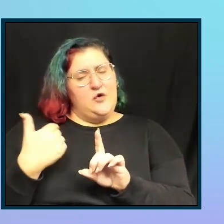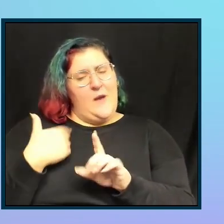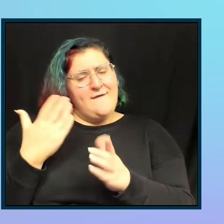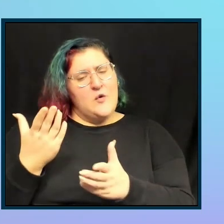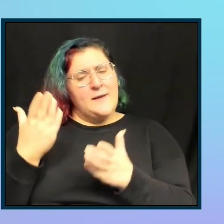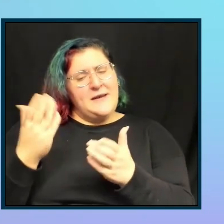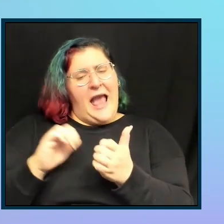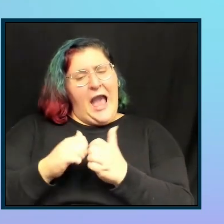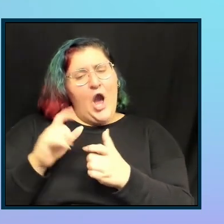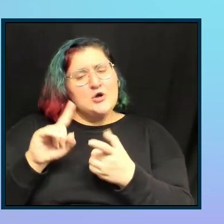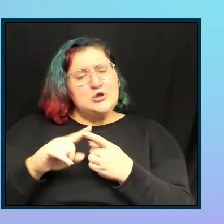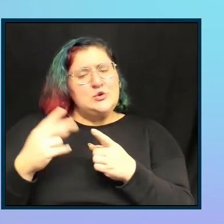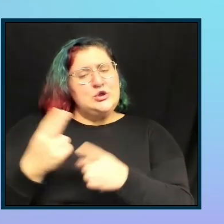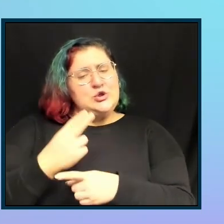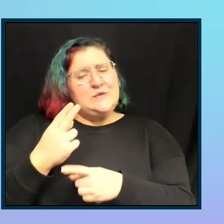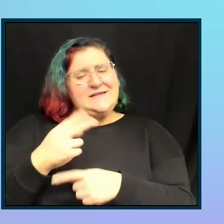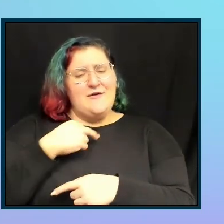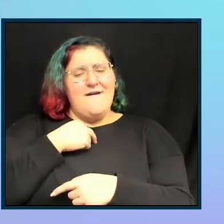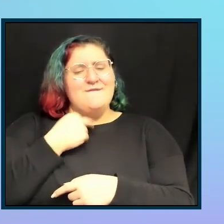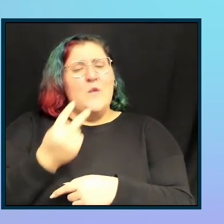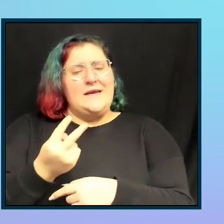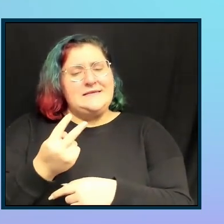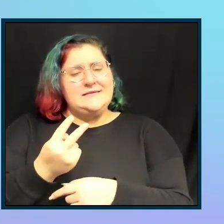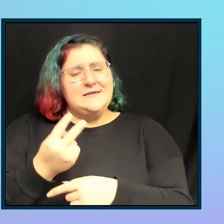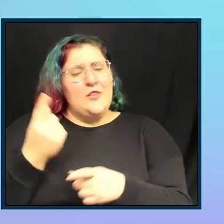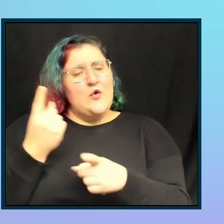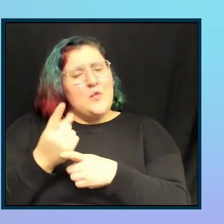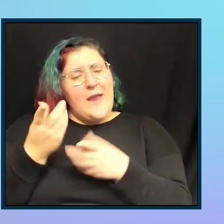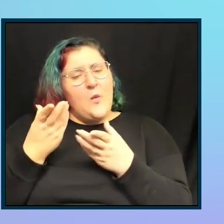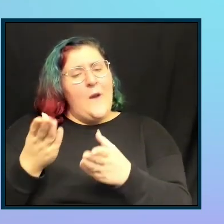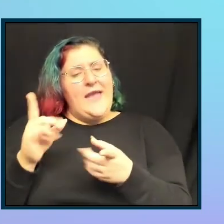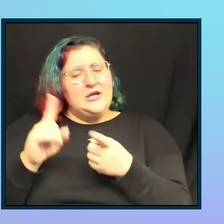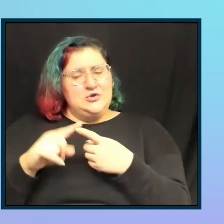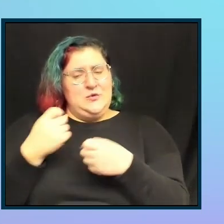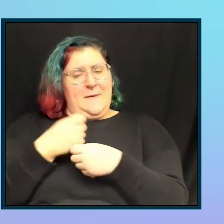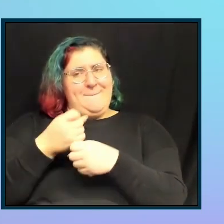in order to make AI-based products and services more accessible?